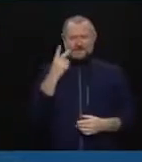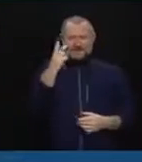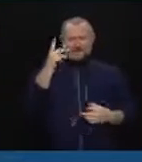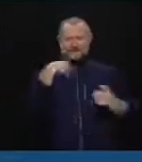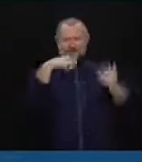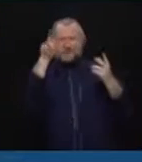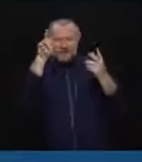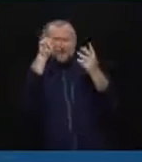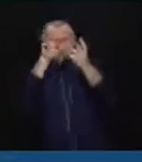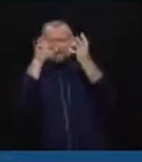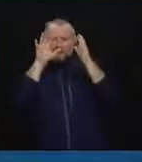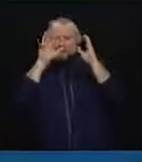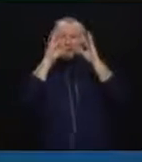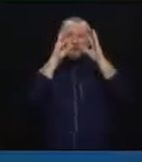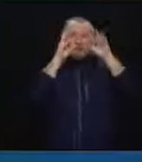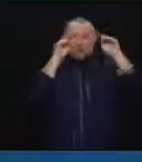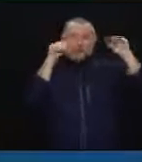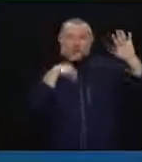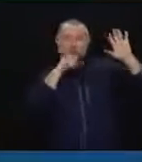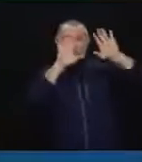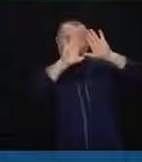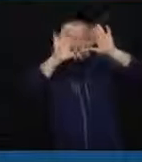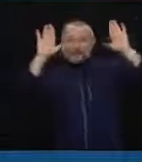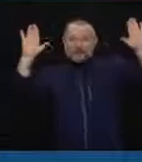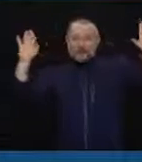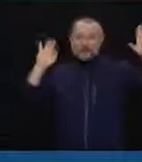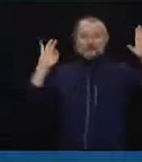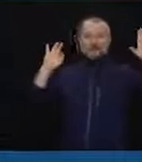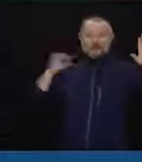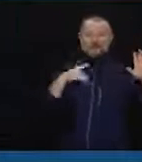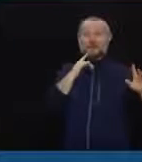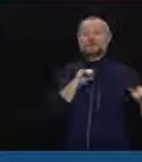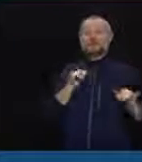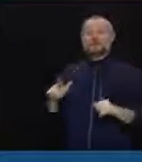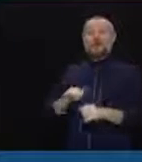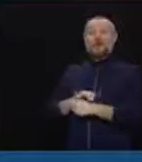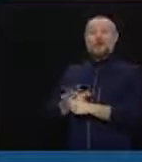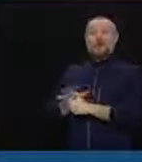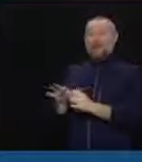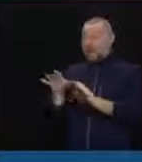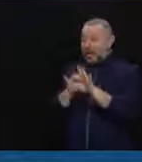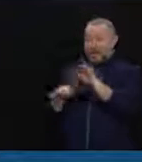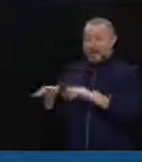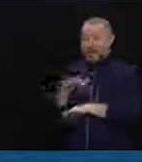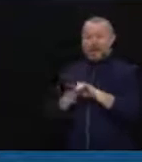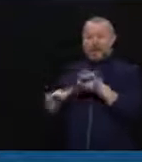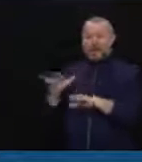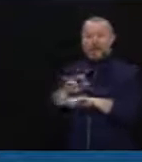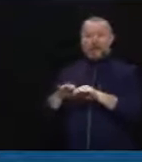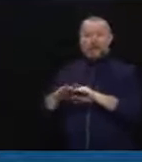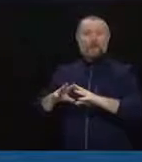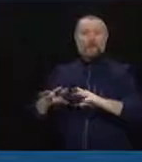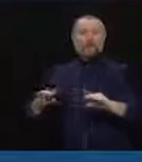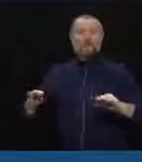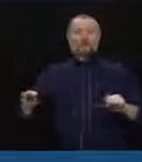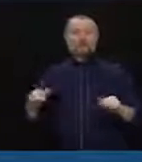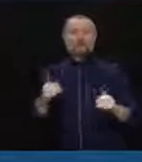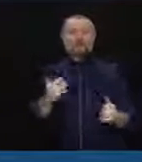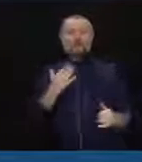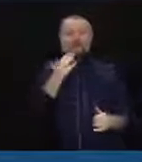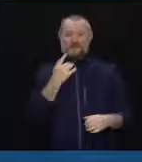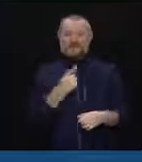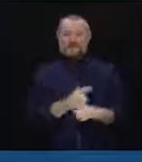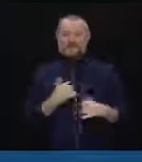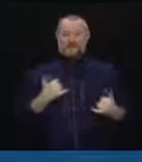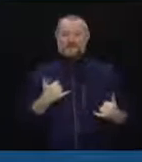parting, as are the COVID clouds parting. And this is a very good day for us to have a conversation, as we've